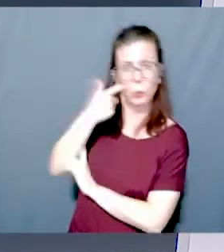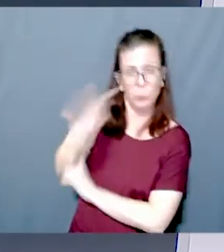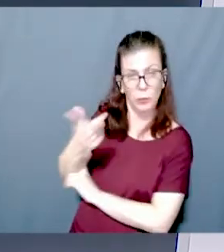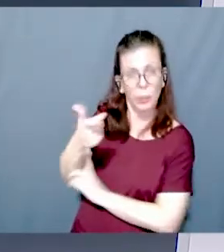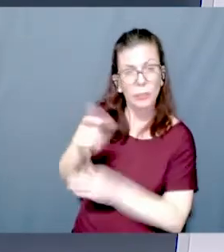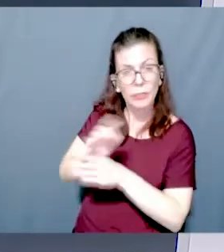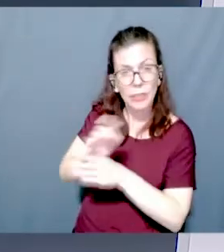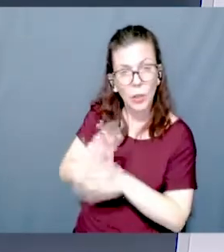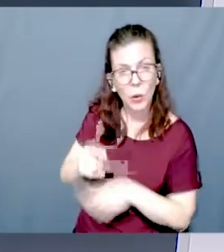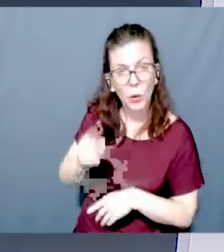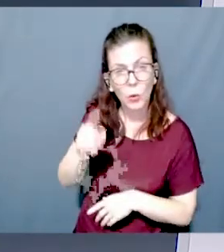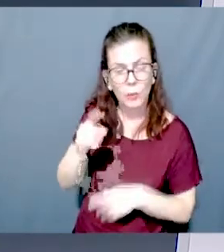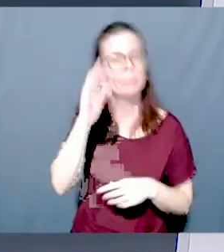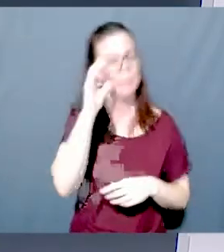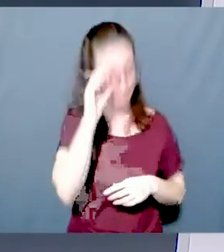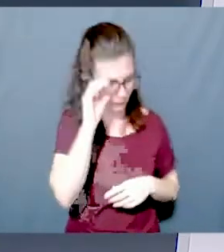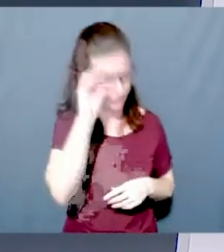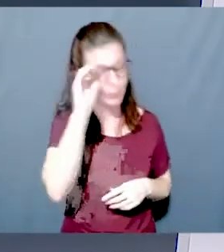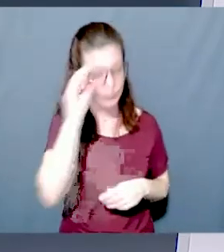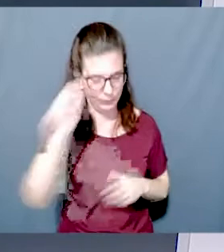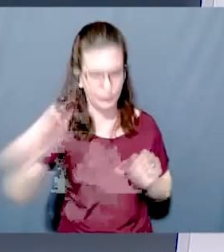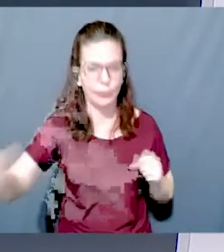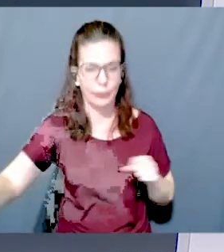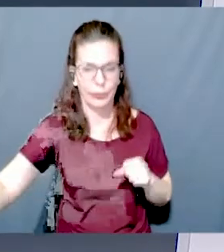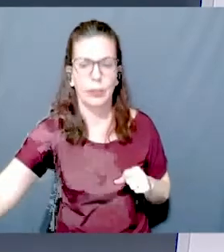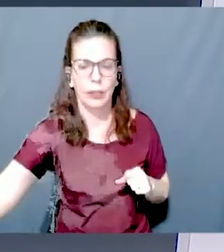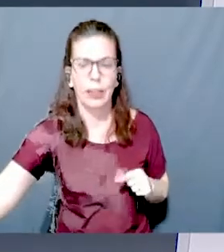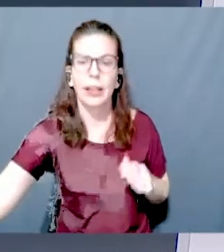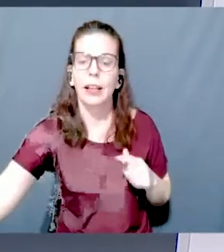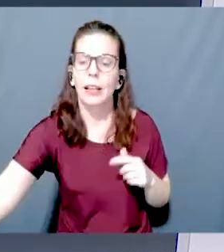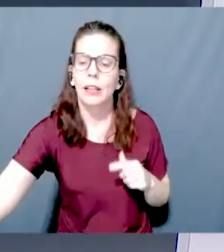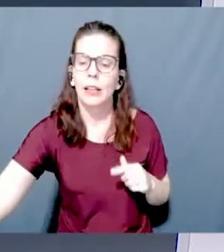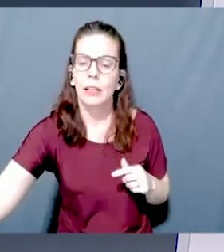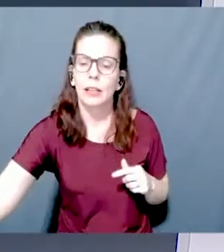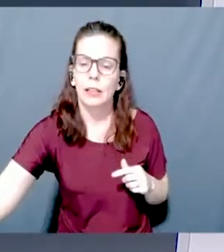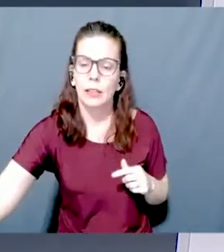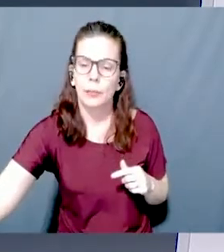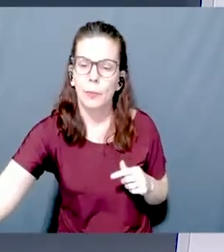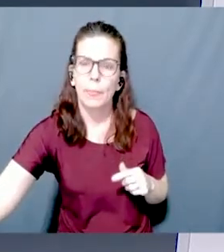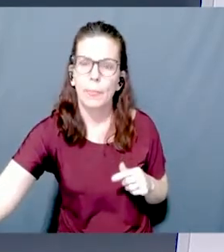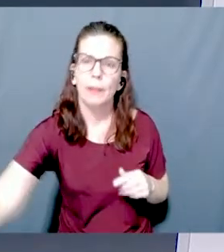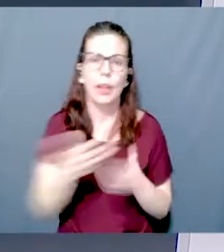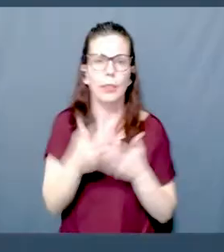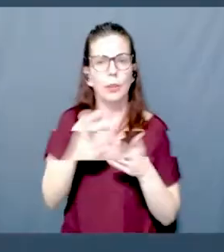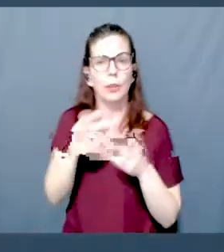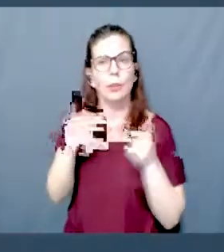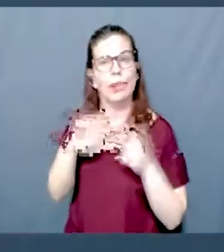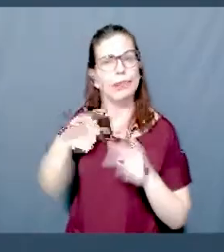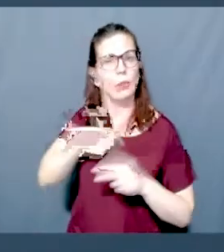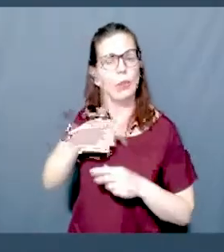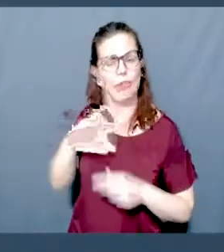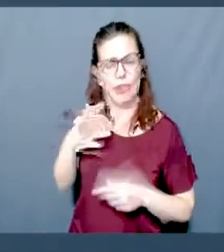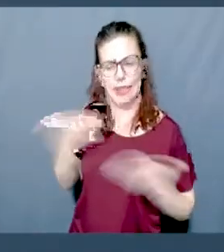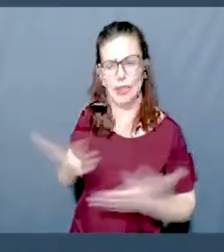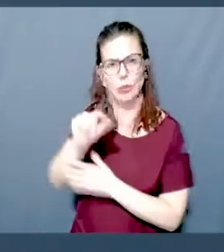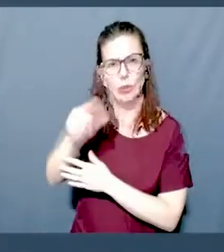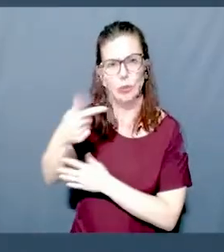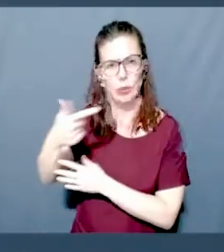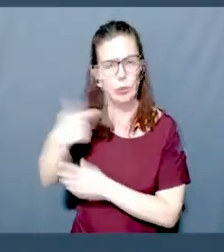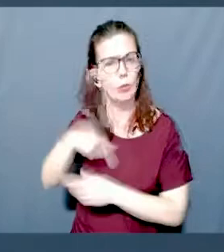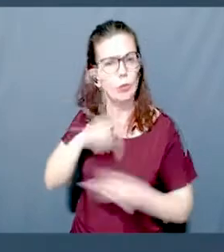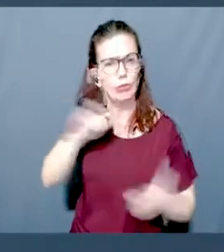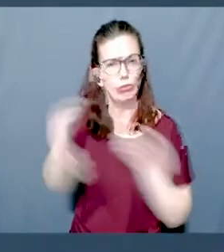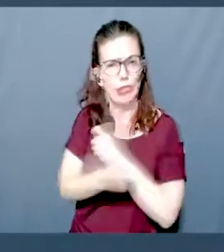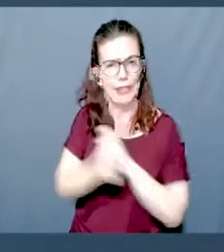this is another place that we feel we sort of broke the mold in 2021 that's pretty exciting, and it's a product called Channel Assembly. And